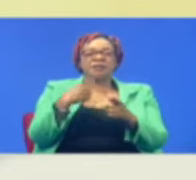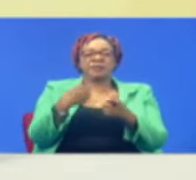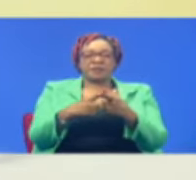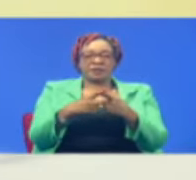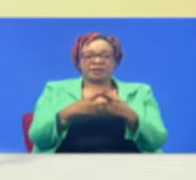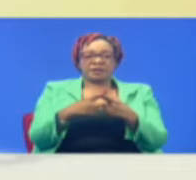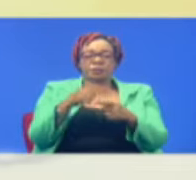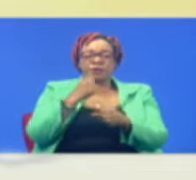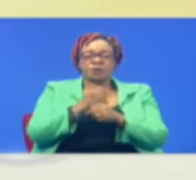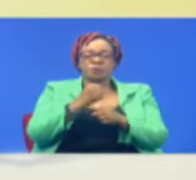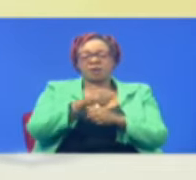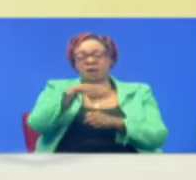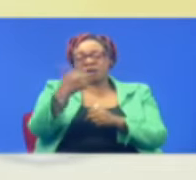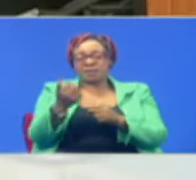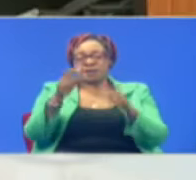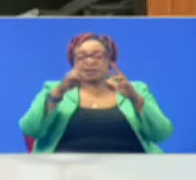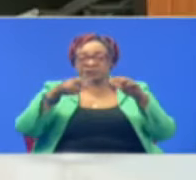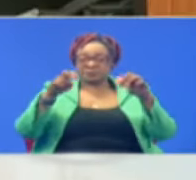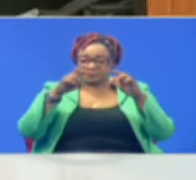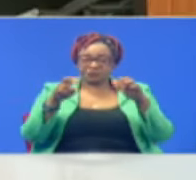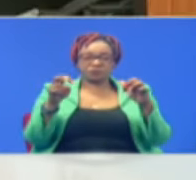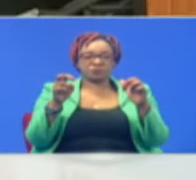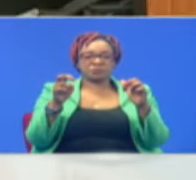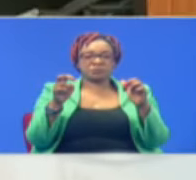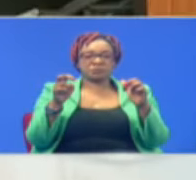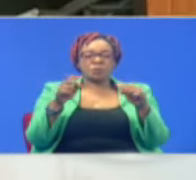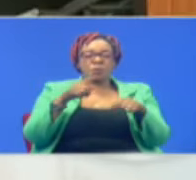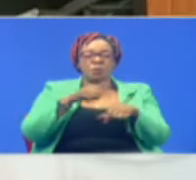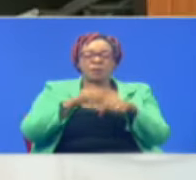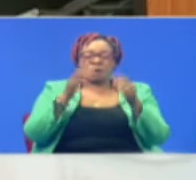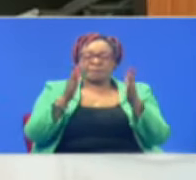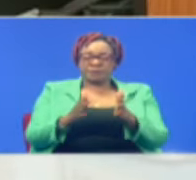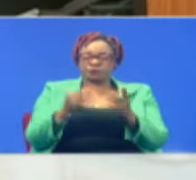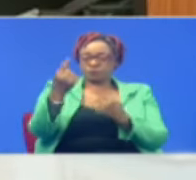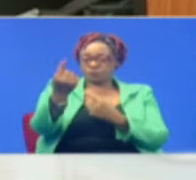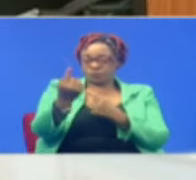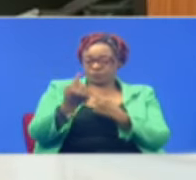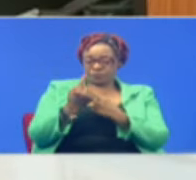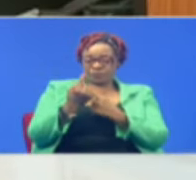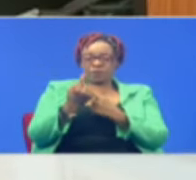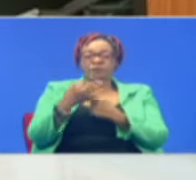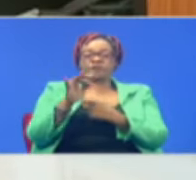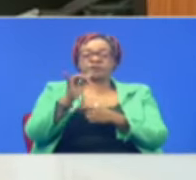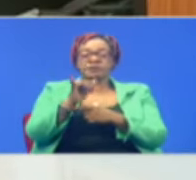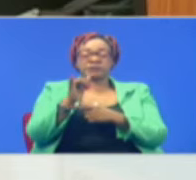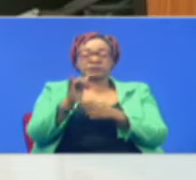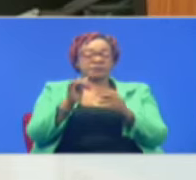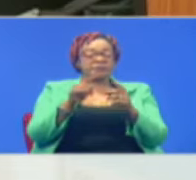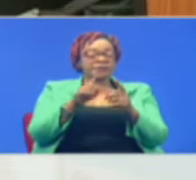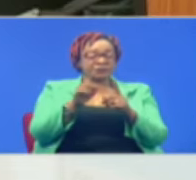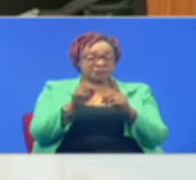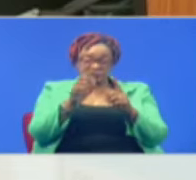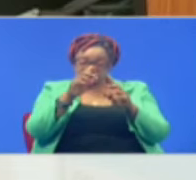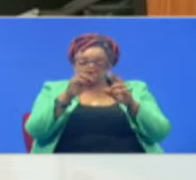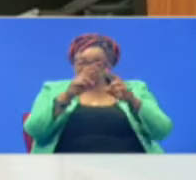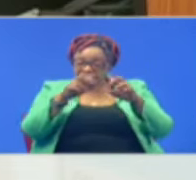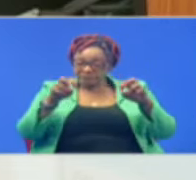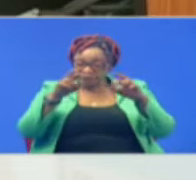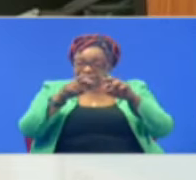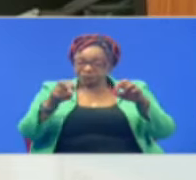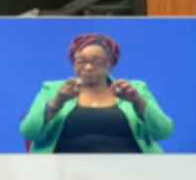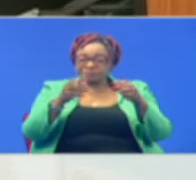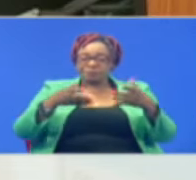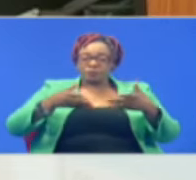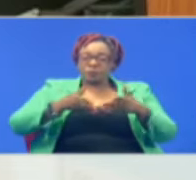undergo another examination. When somebody walks in for the mental state examination, even the way they